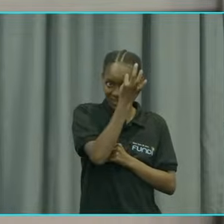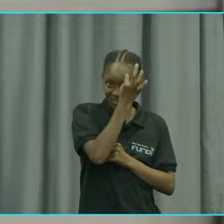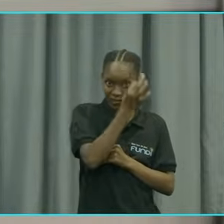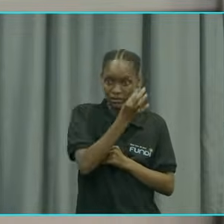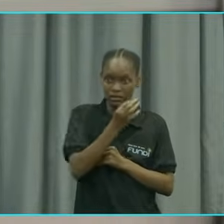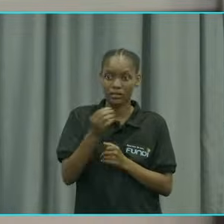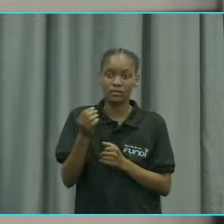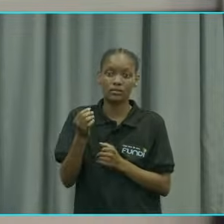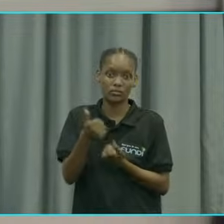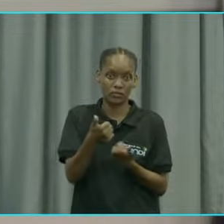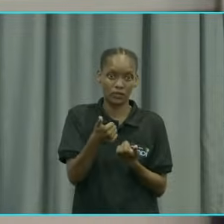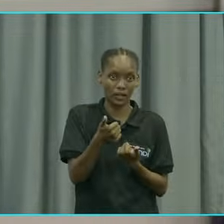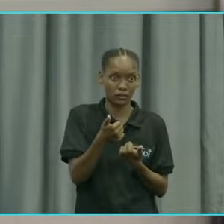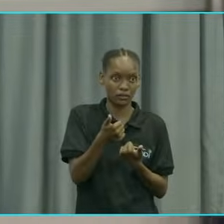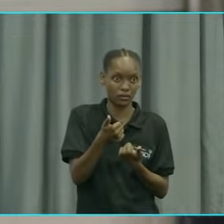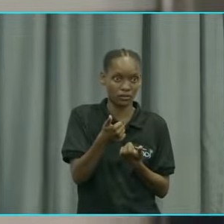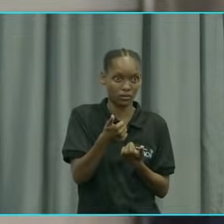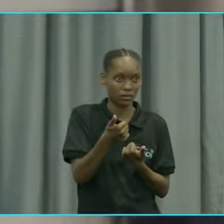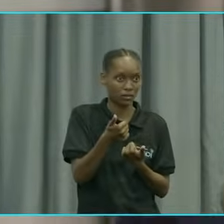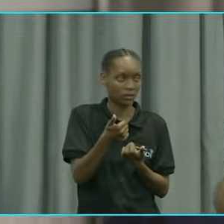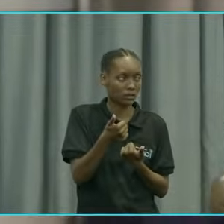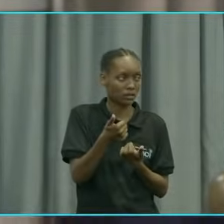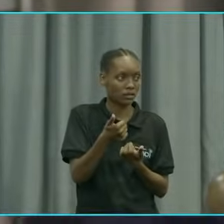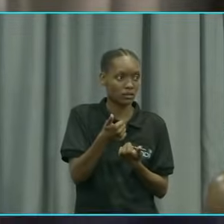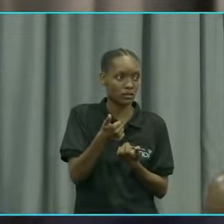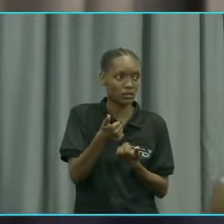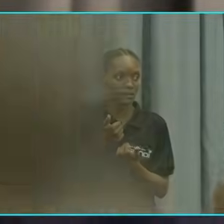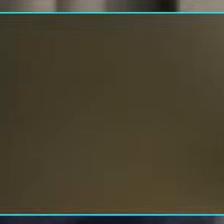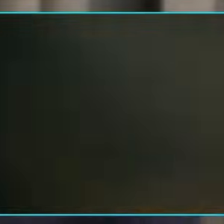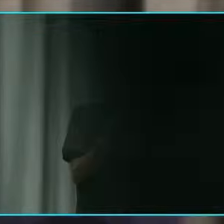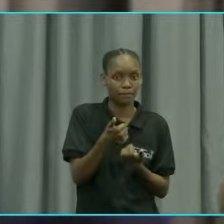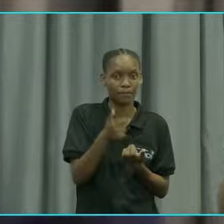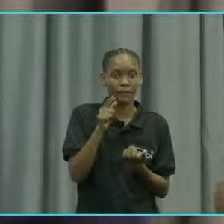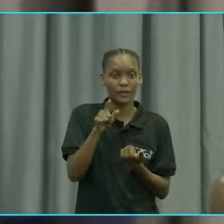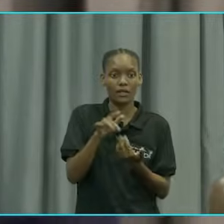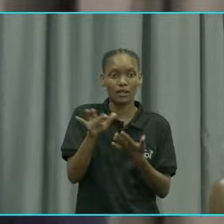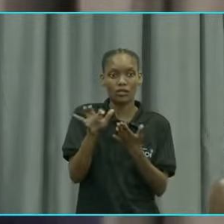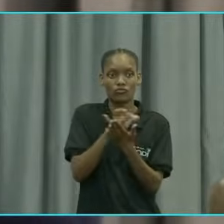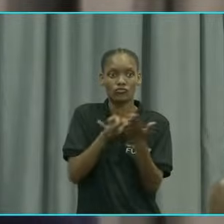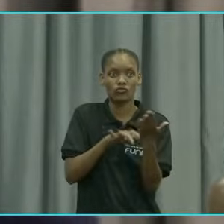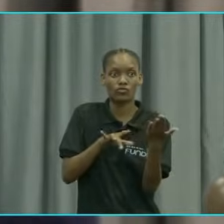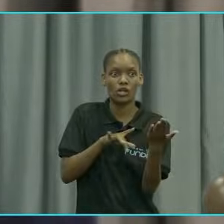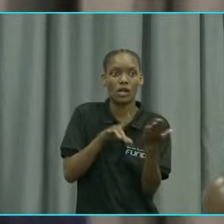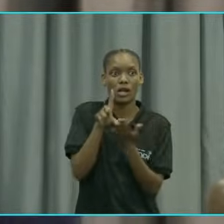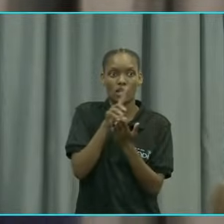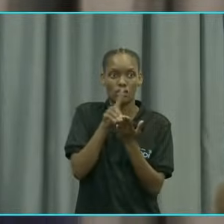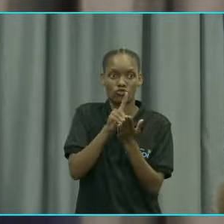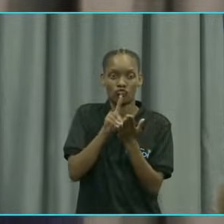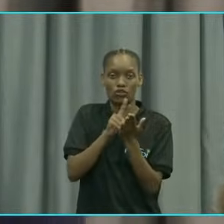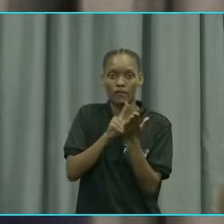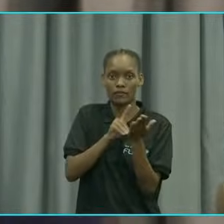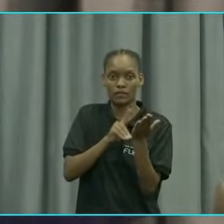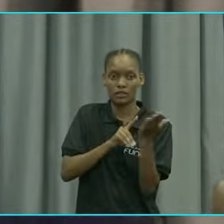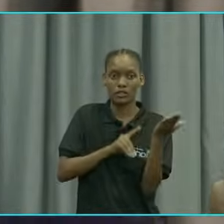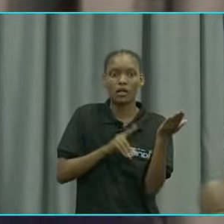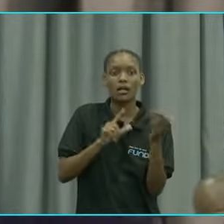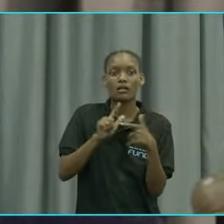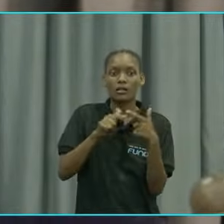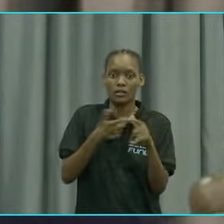and then they will put up actually the draft template, and then we can discuss it.